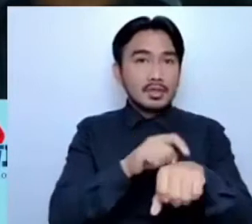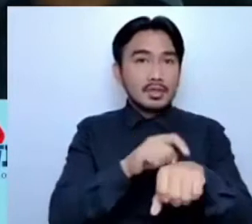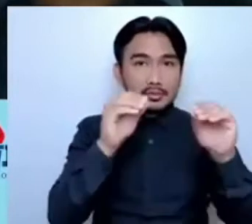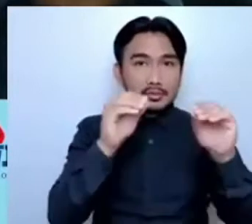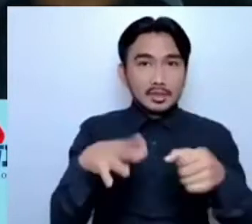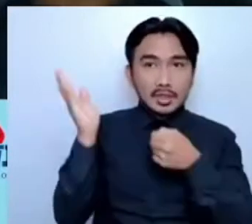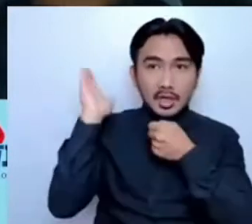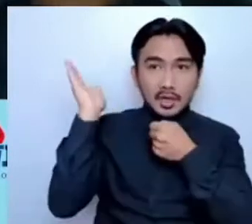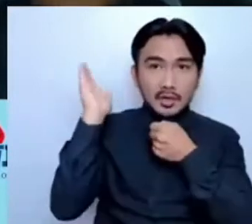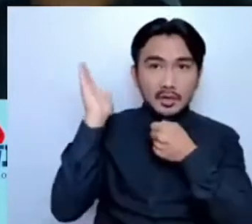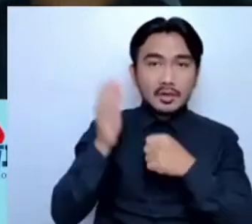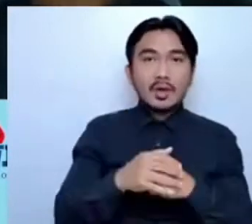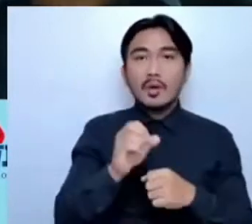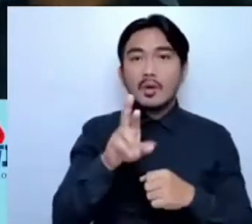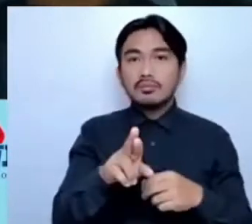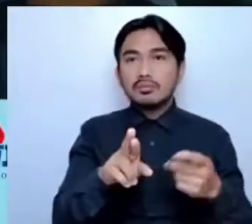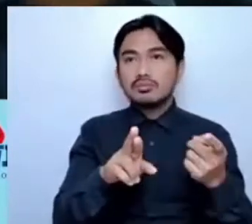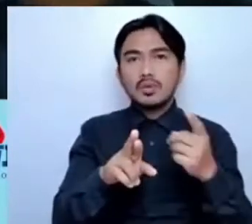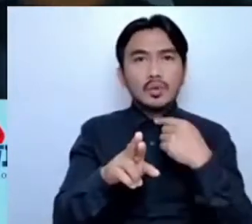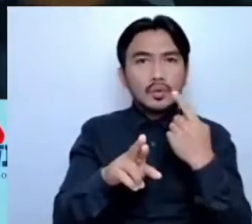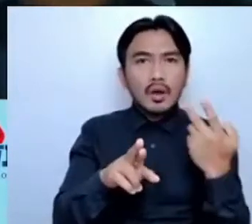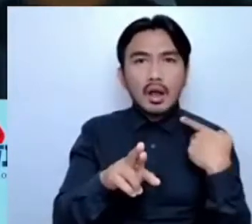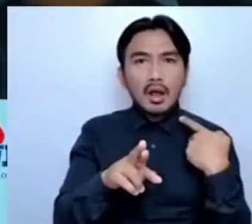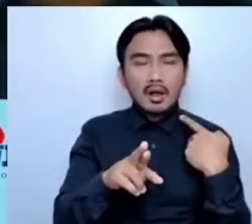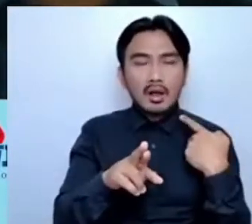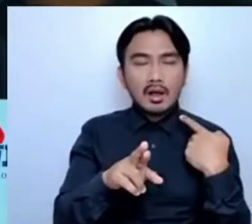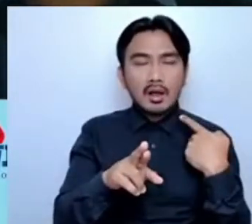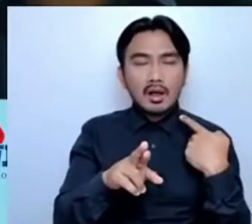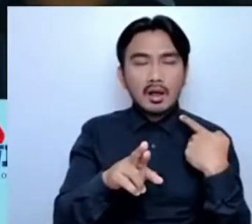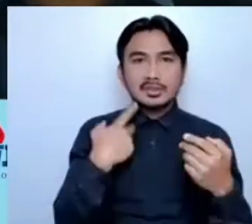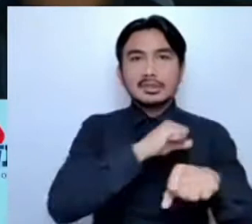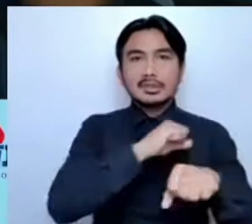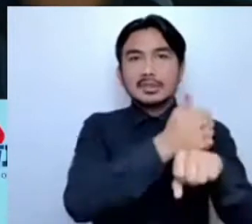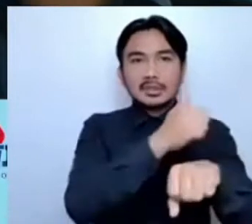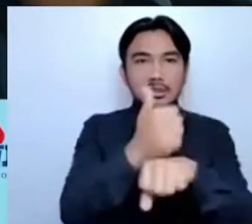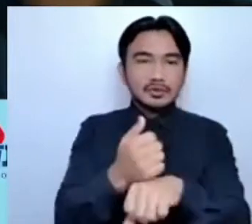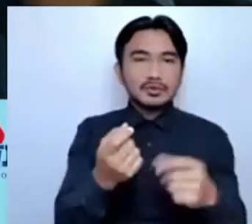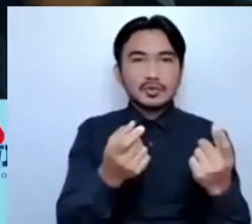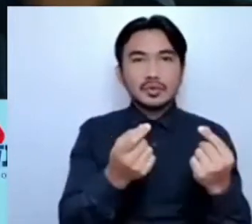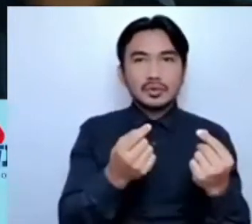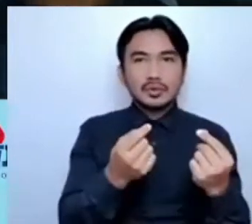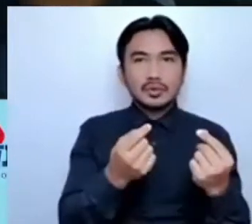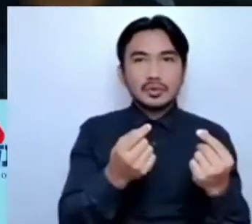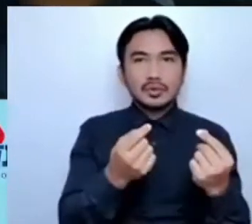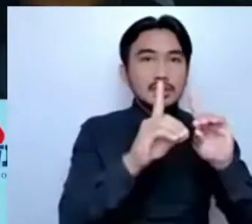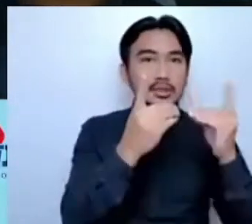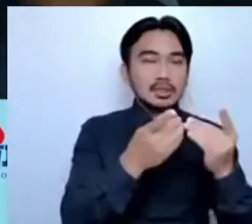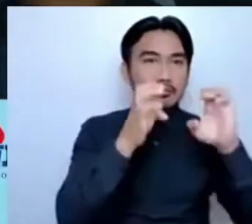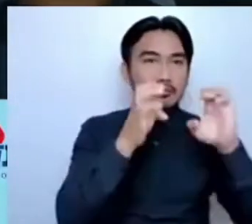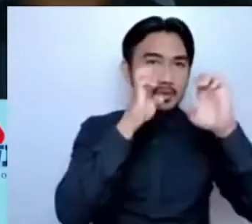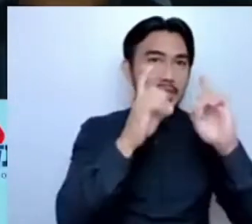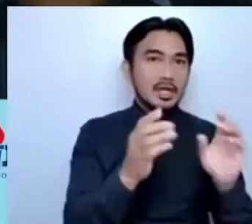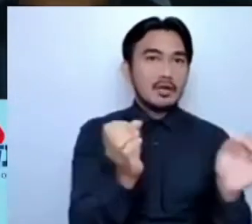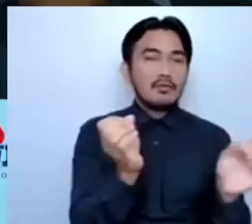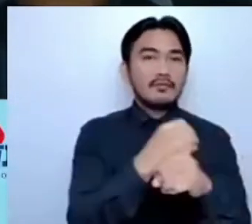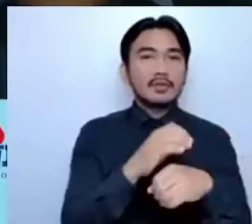or those with official reassignment orders to the central office. These are teachers who